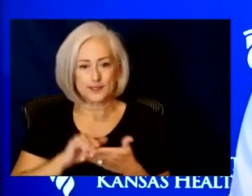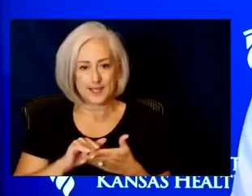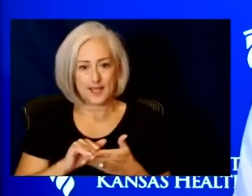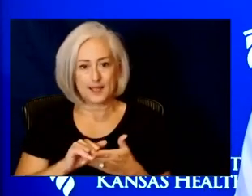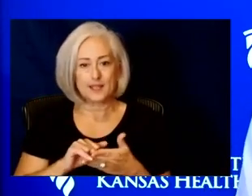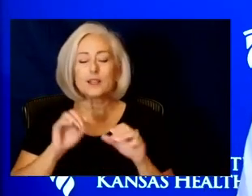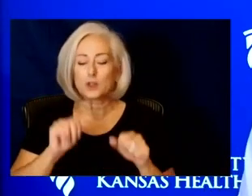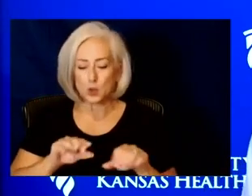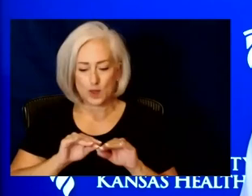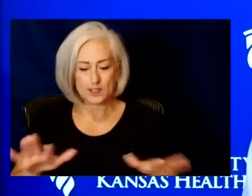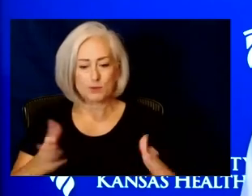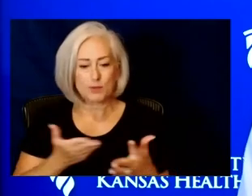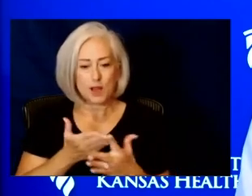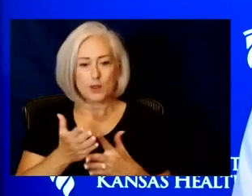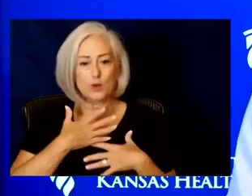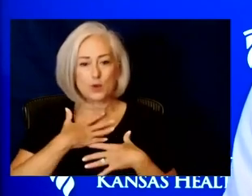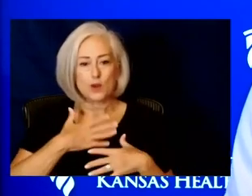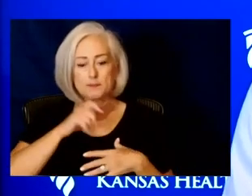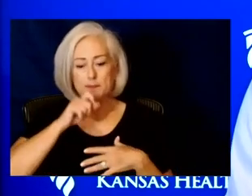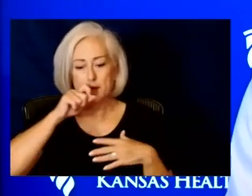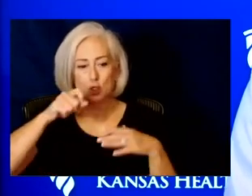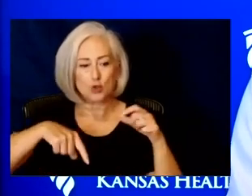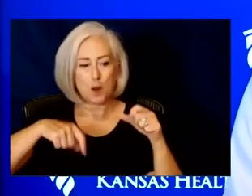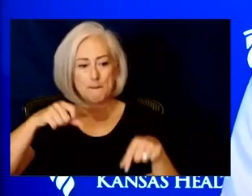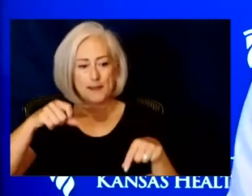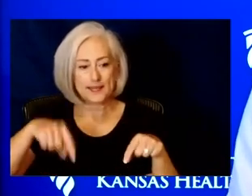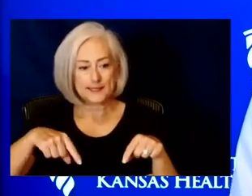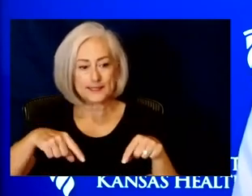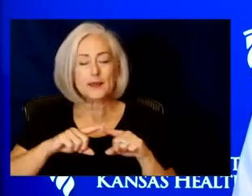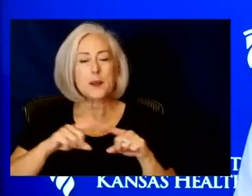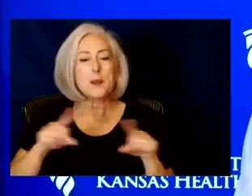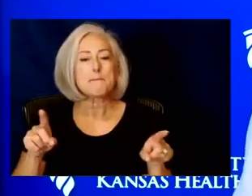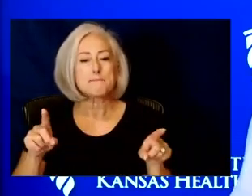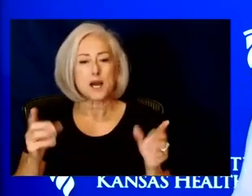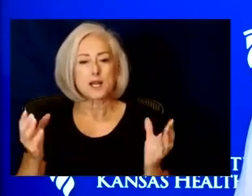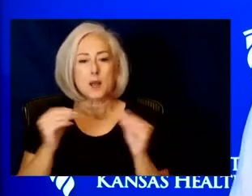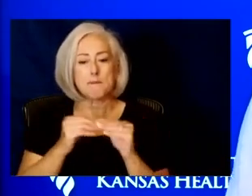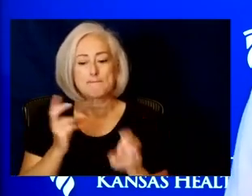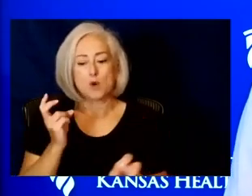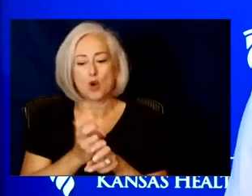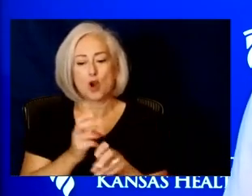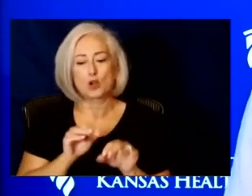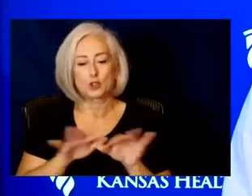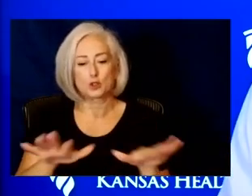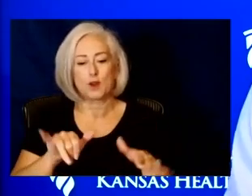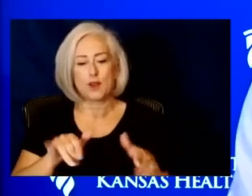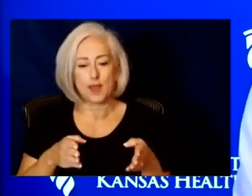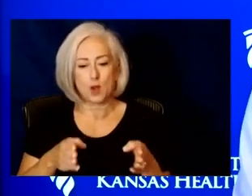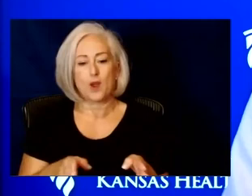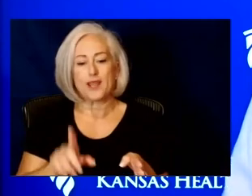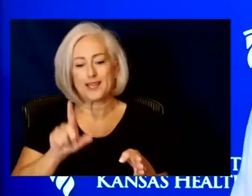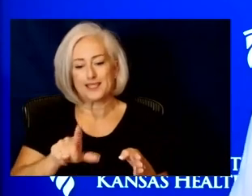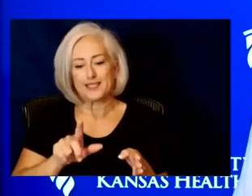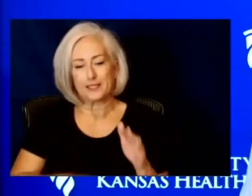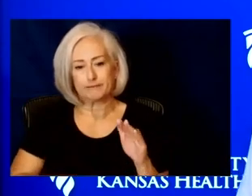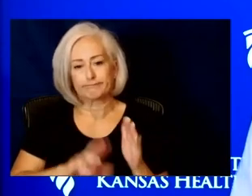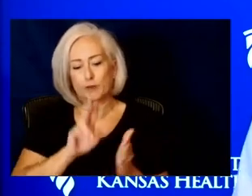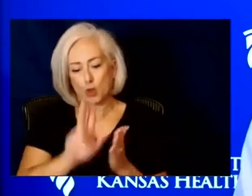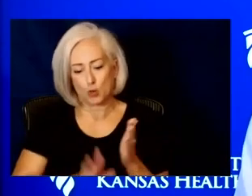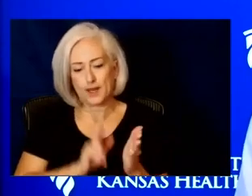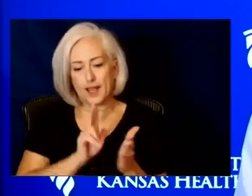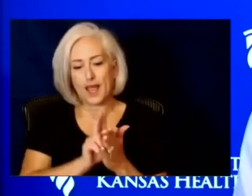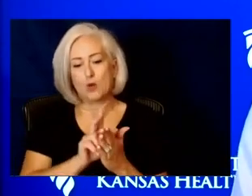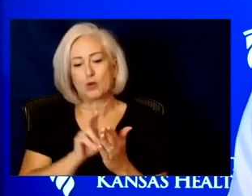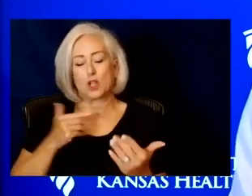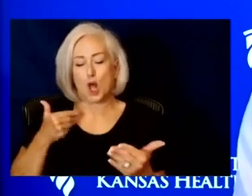It certainly can be spread, but just as Dr. Stite said, it is much more difficult to spread it that way. You do need much more time, much closer contact as well.